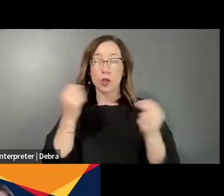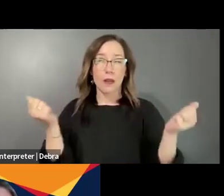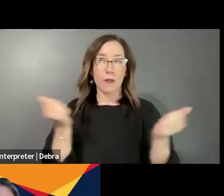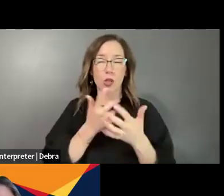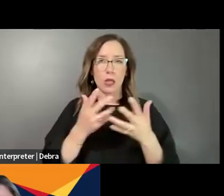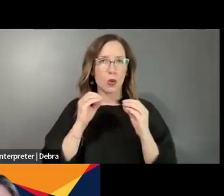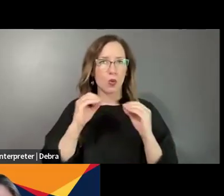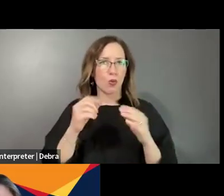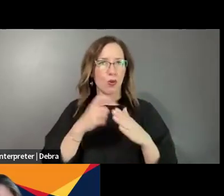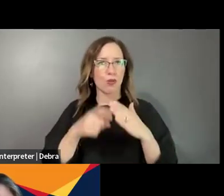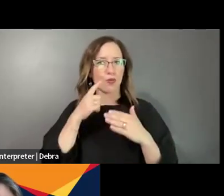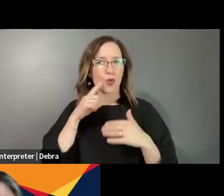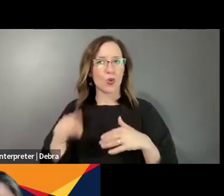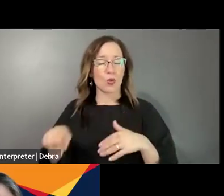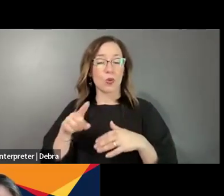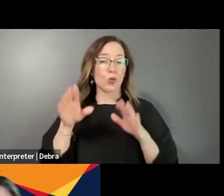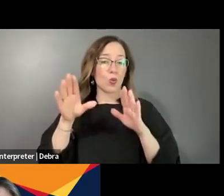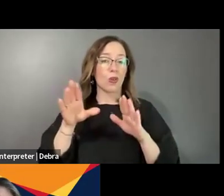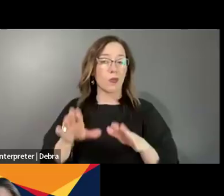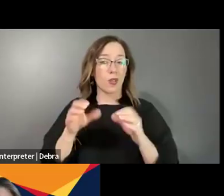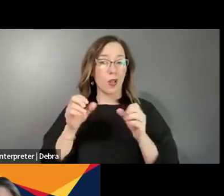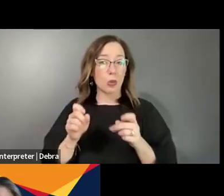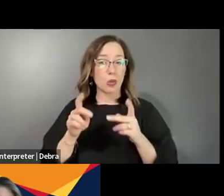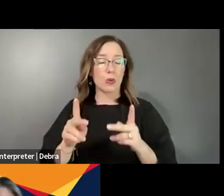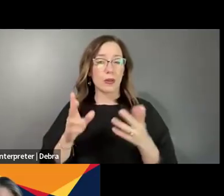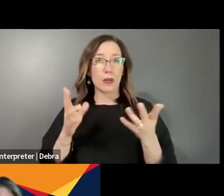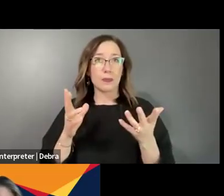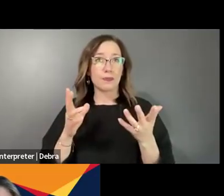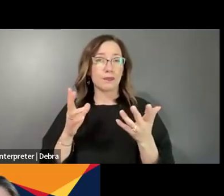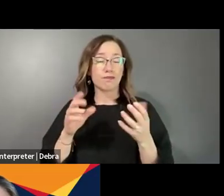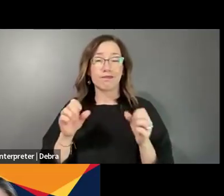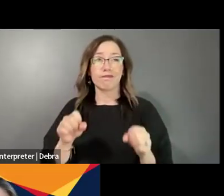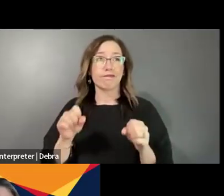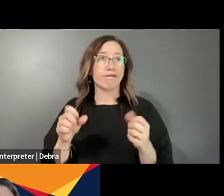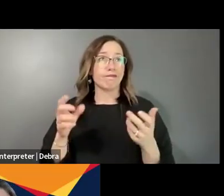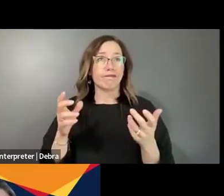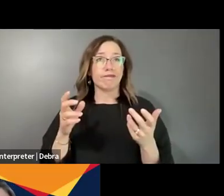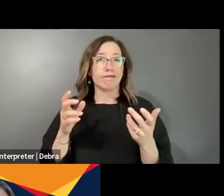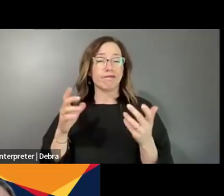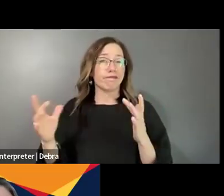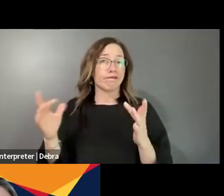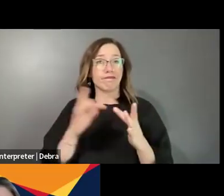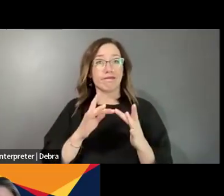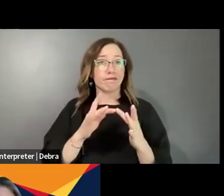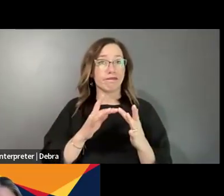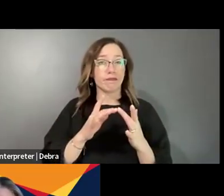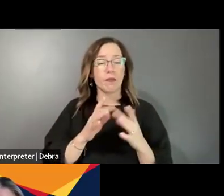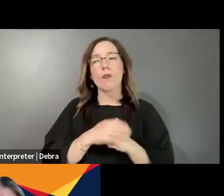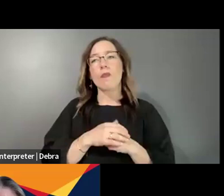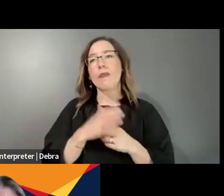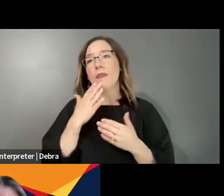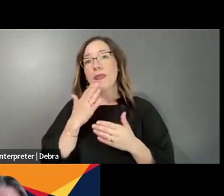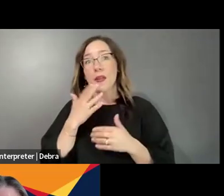cost to you. So it's a wonderful opportunity just to be able to contact. So to our